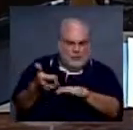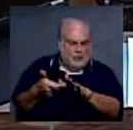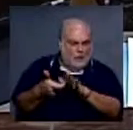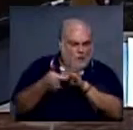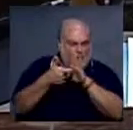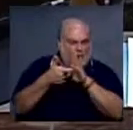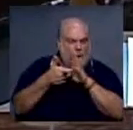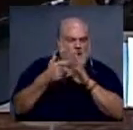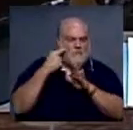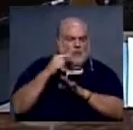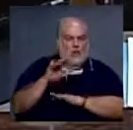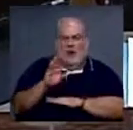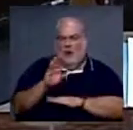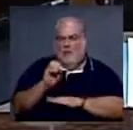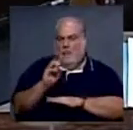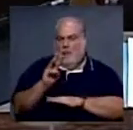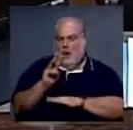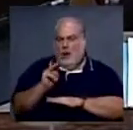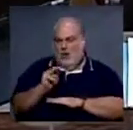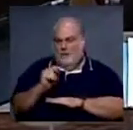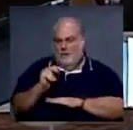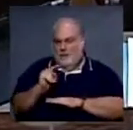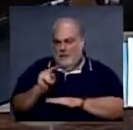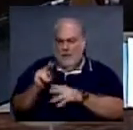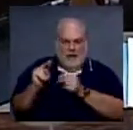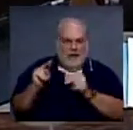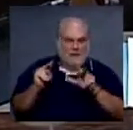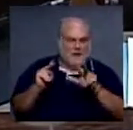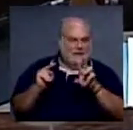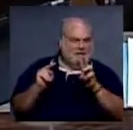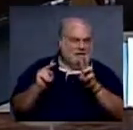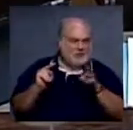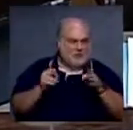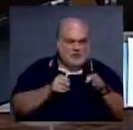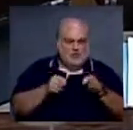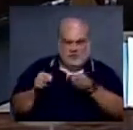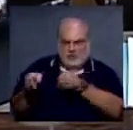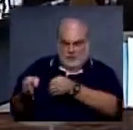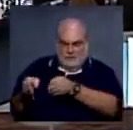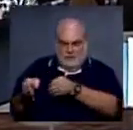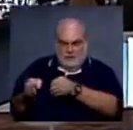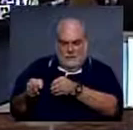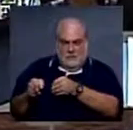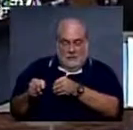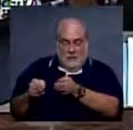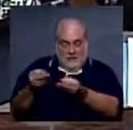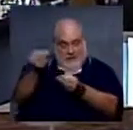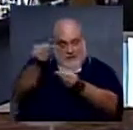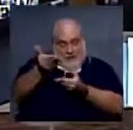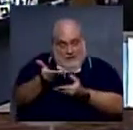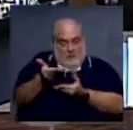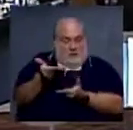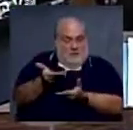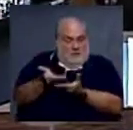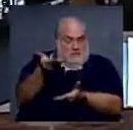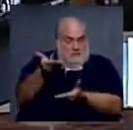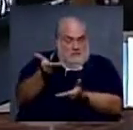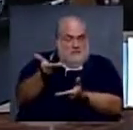Street, so that we have some hard facts, so that when we go into the last round of